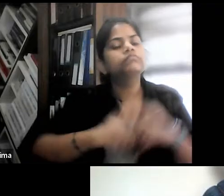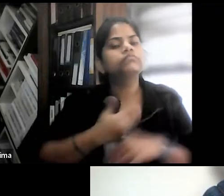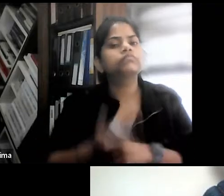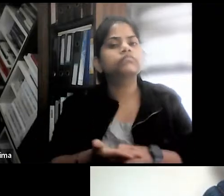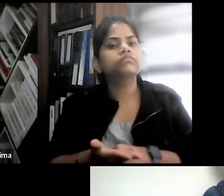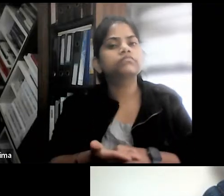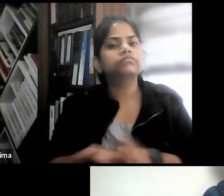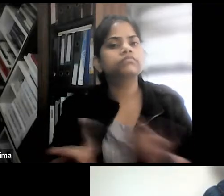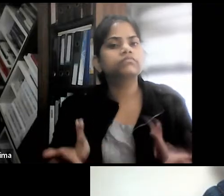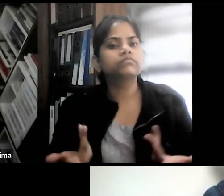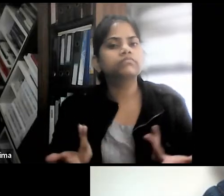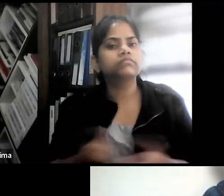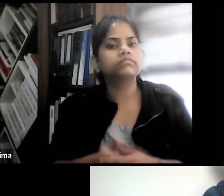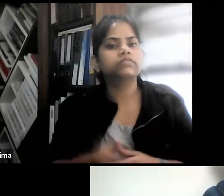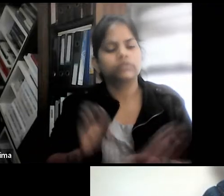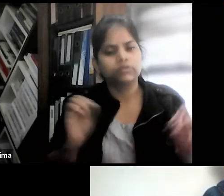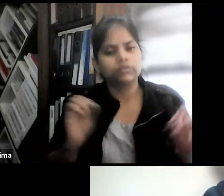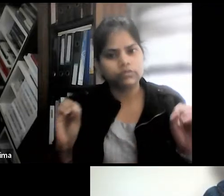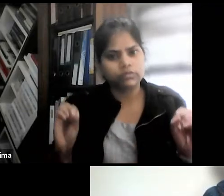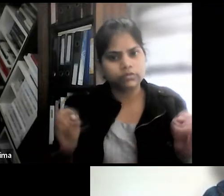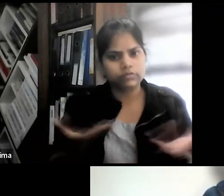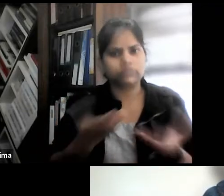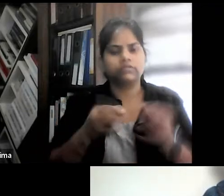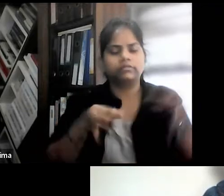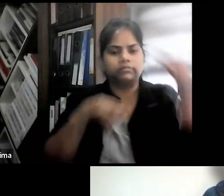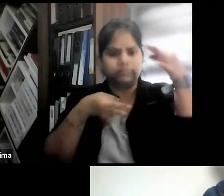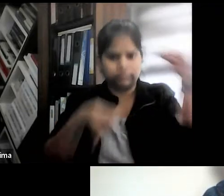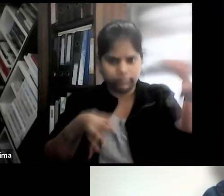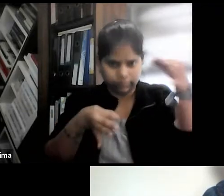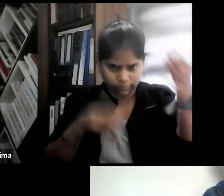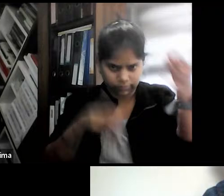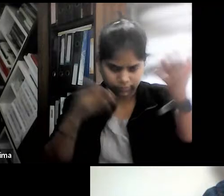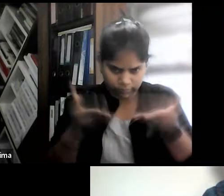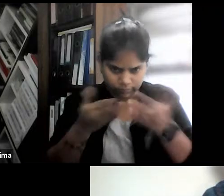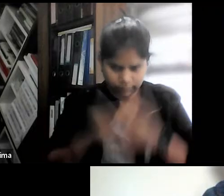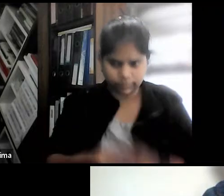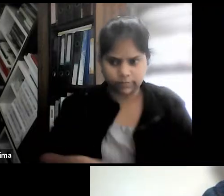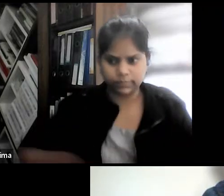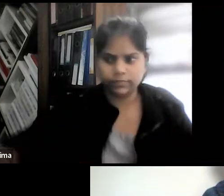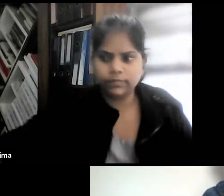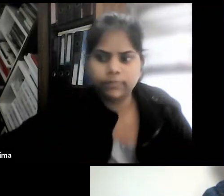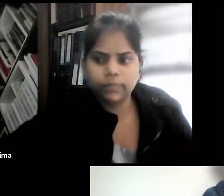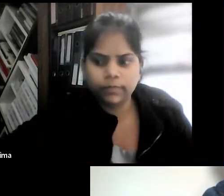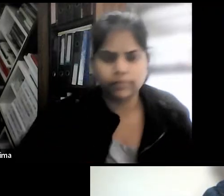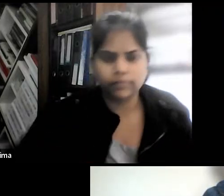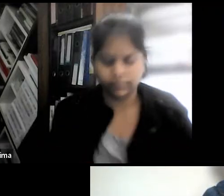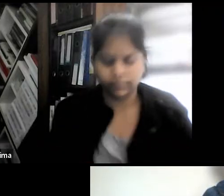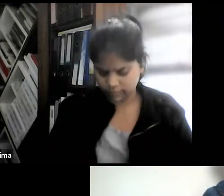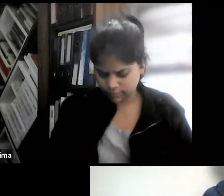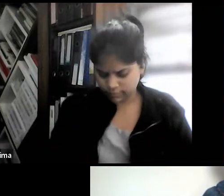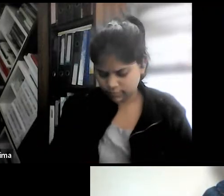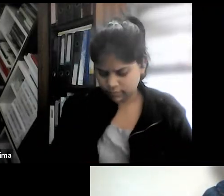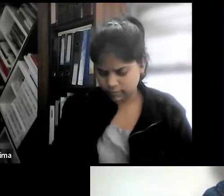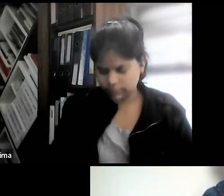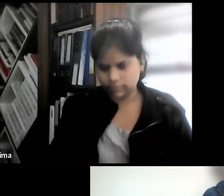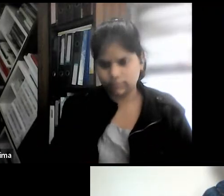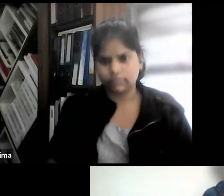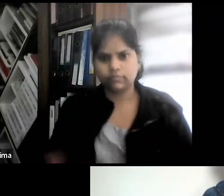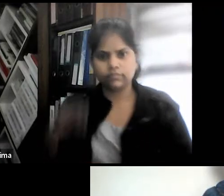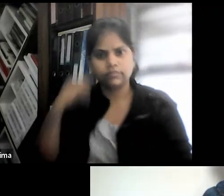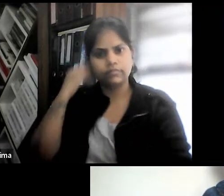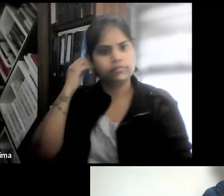start her paper. Just a minute, please. Yeah. Rimjhim Bhattacherjee teaches at